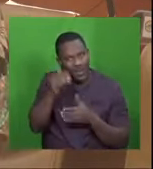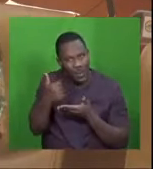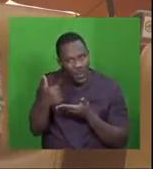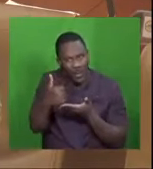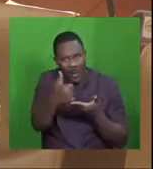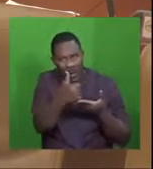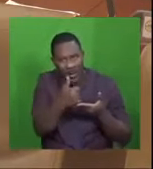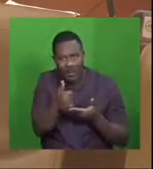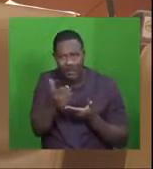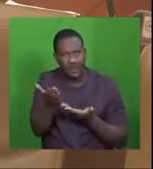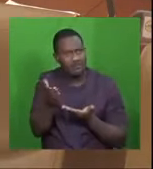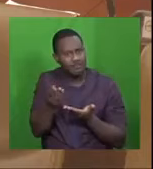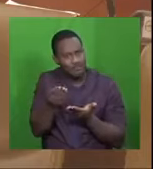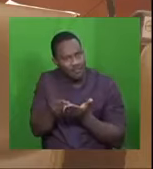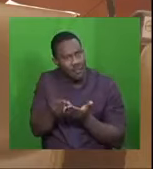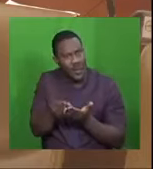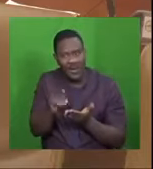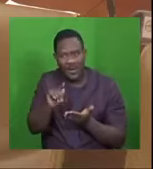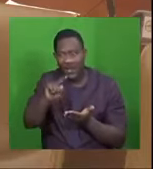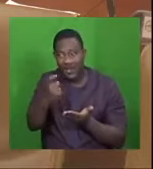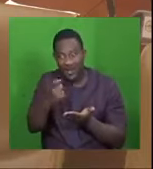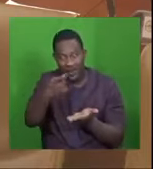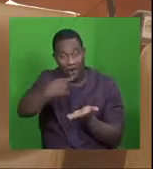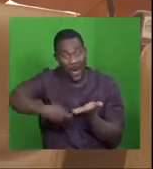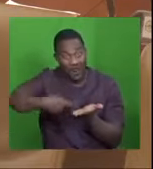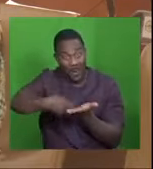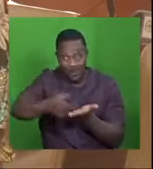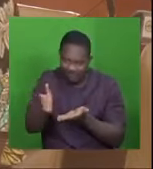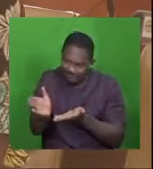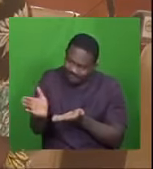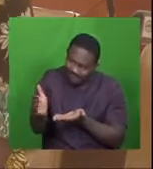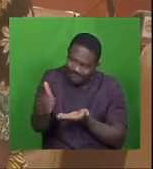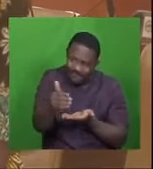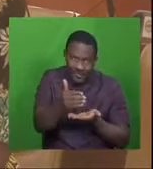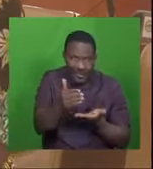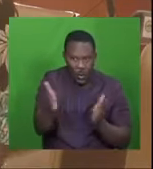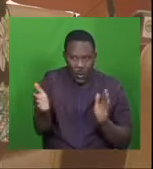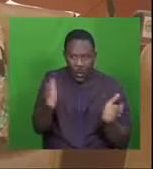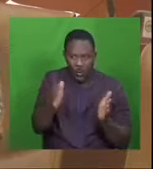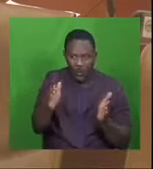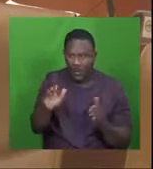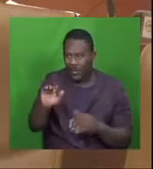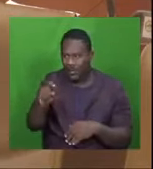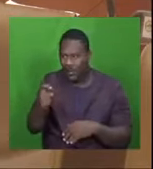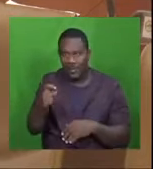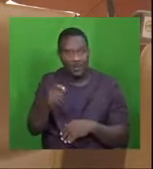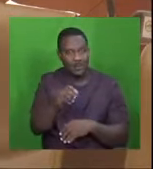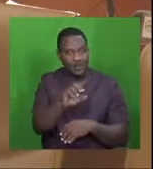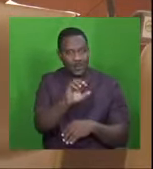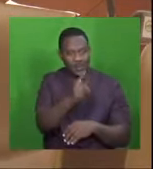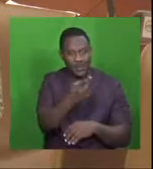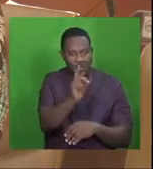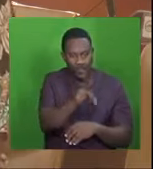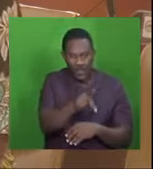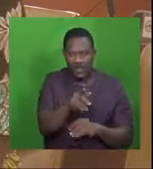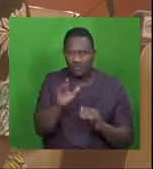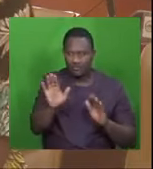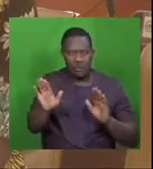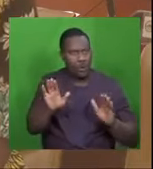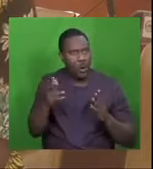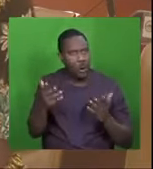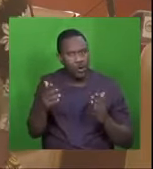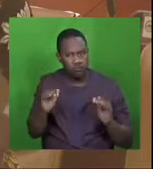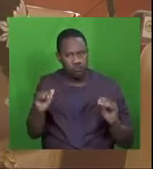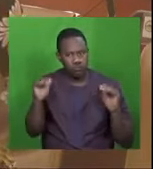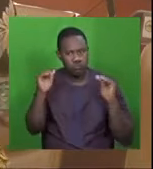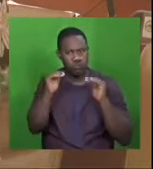us increase our tax-to-GDP ratio to about 18% in the medium term, and also improve